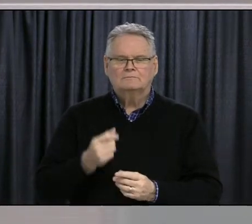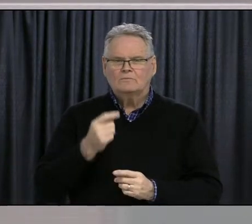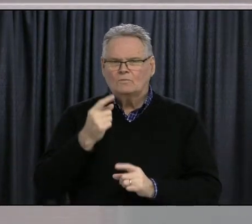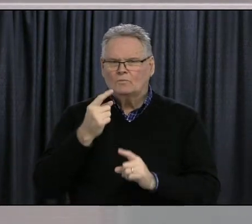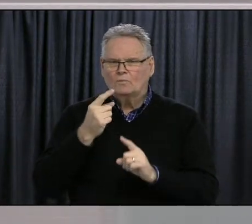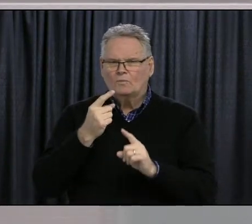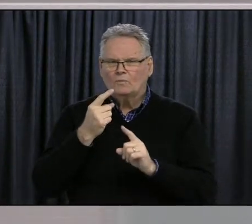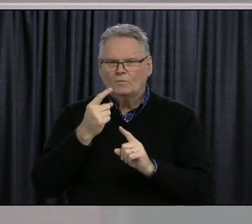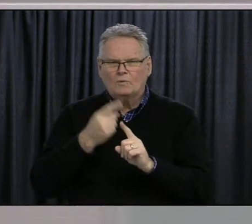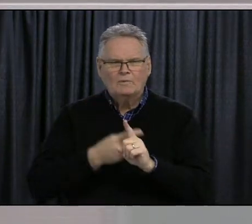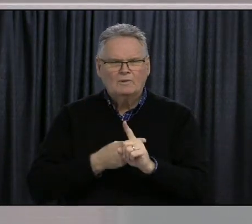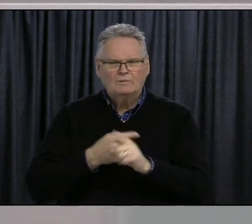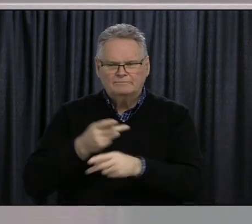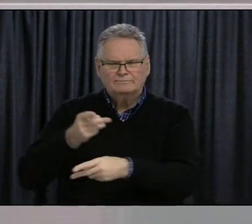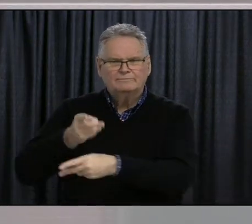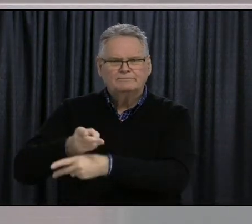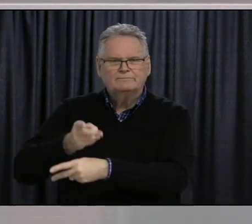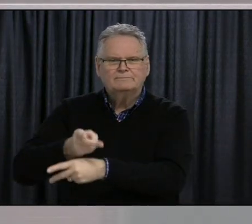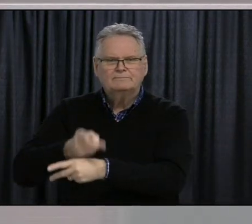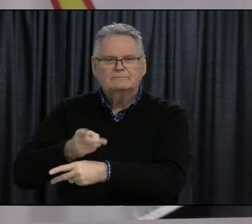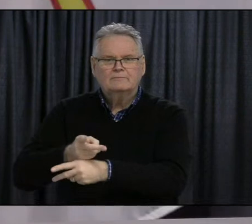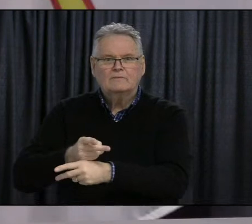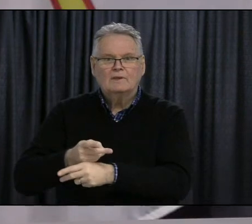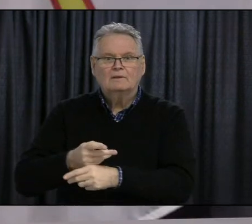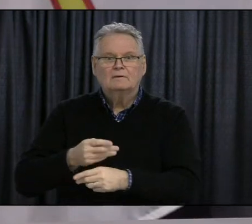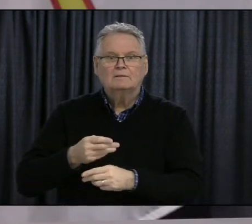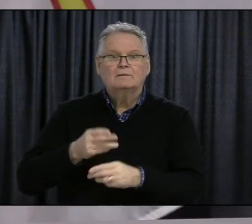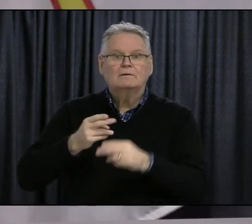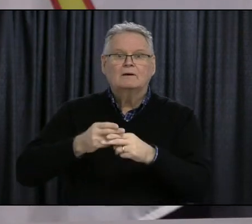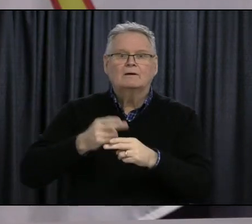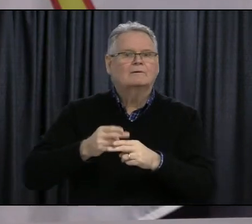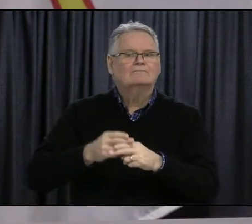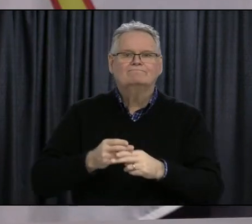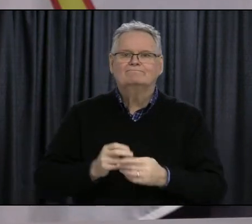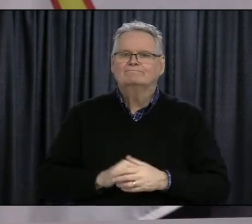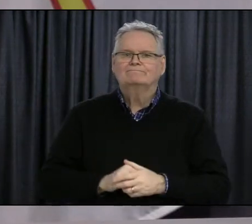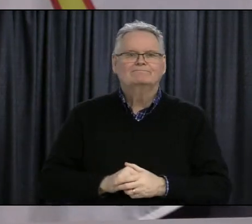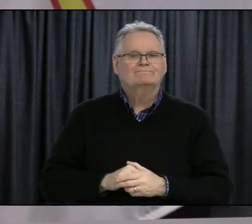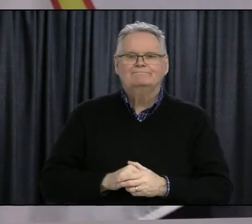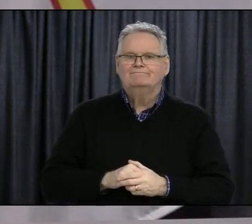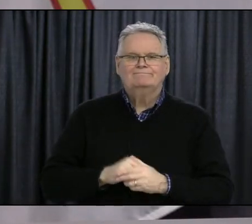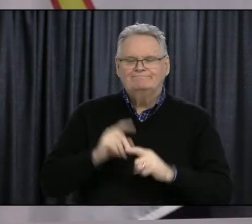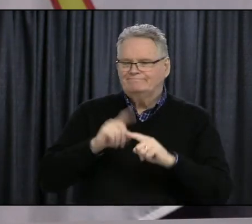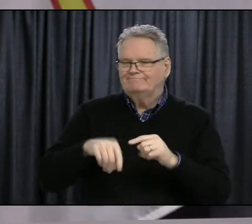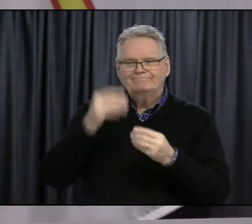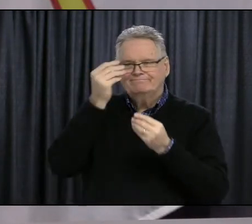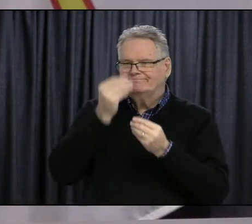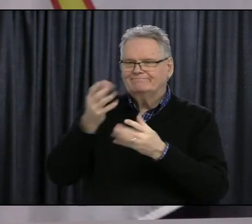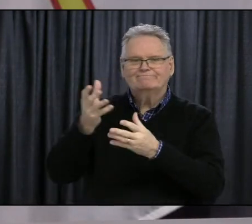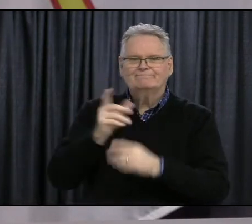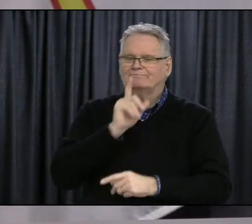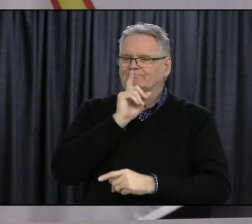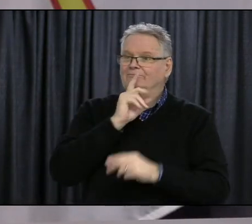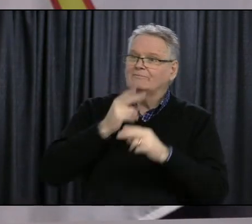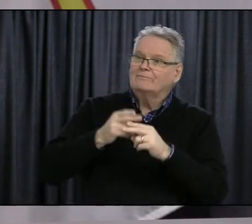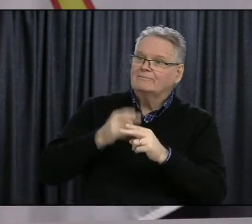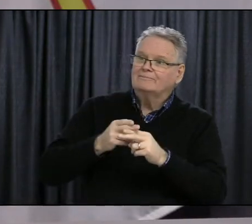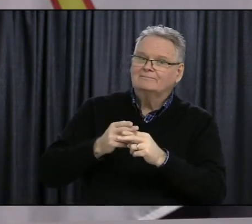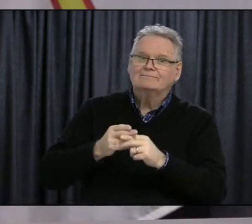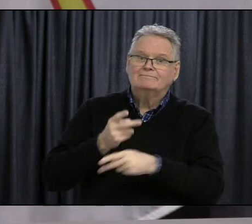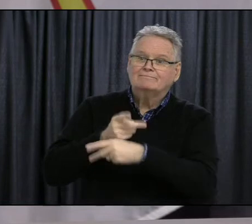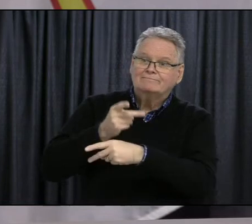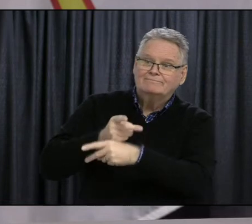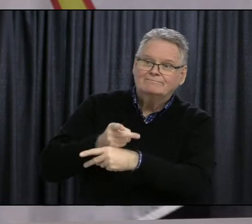the daycare and which daycare are we talking about? So I can't really release the name of the daycare. From a privacy point of